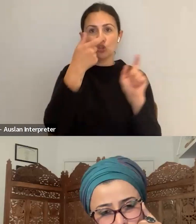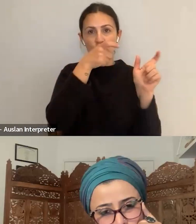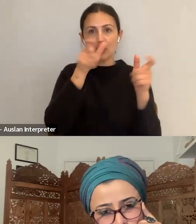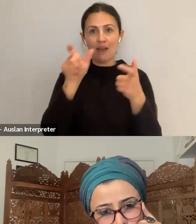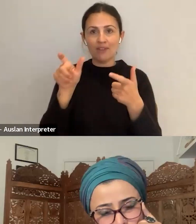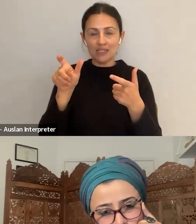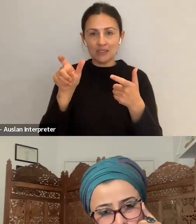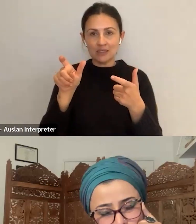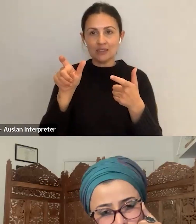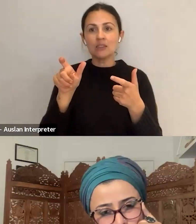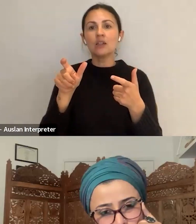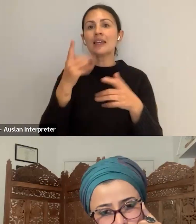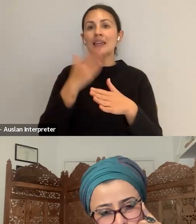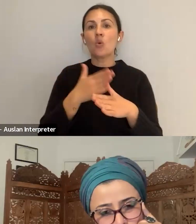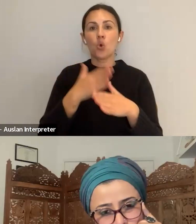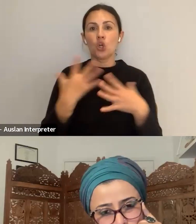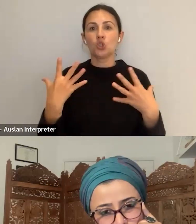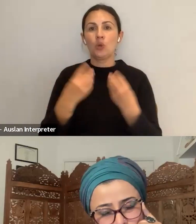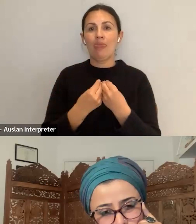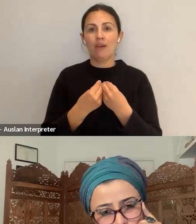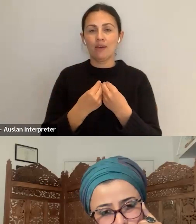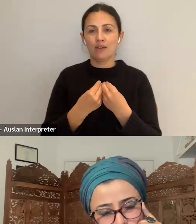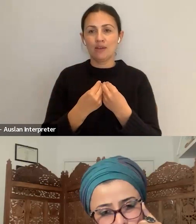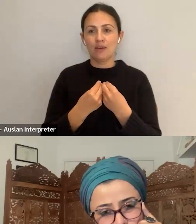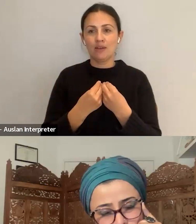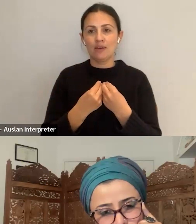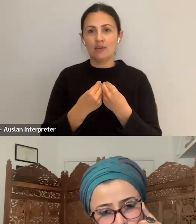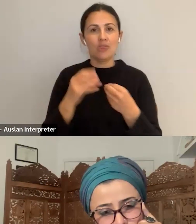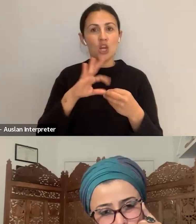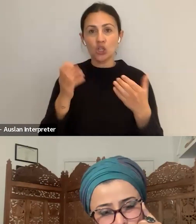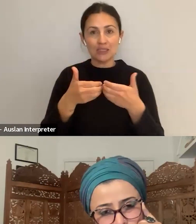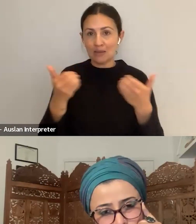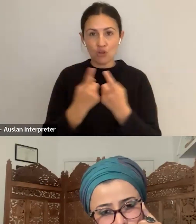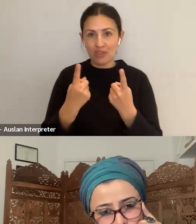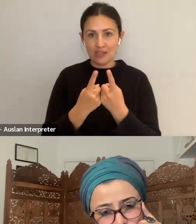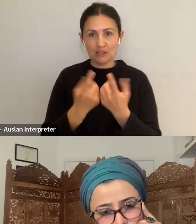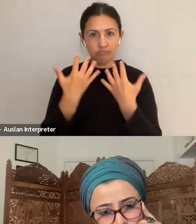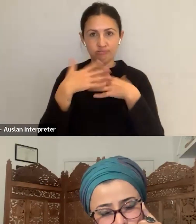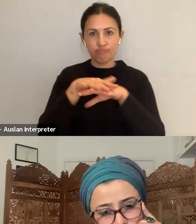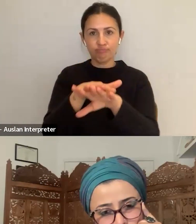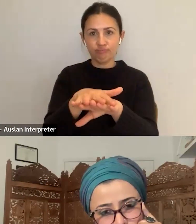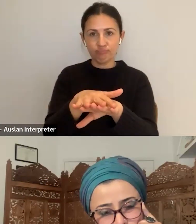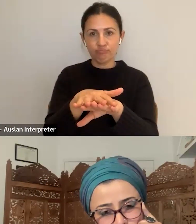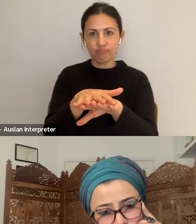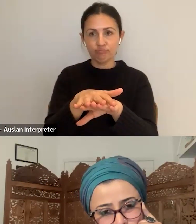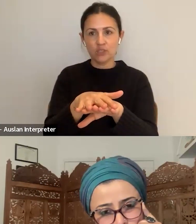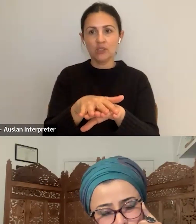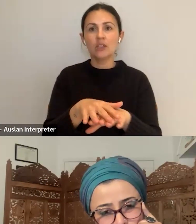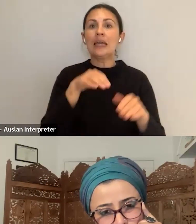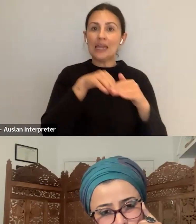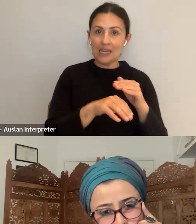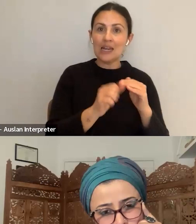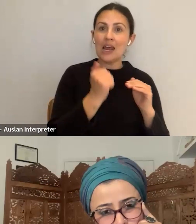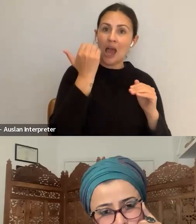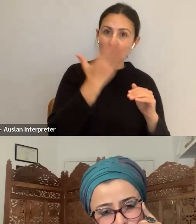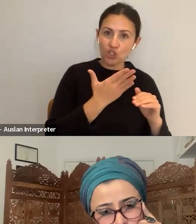tension. They are functioning all across the country in really generative ways, including in our Aboriginal community controlled sector.